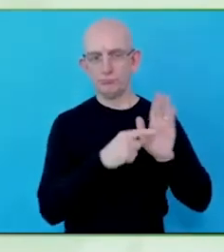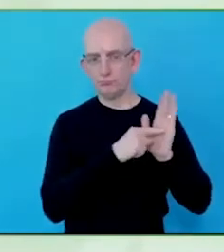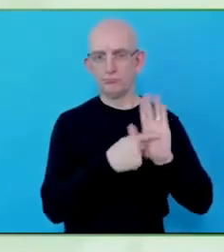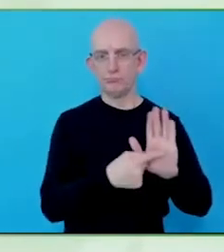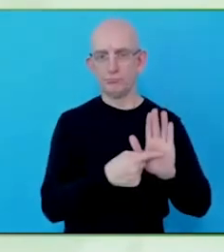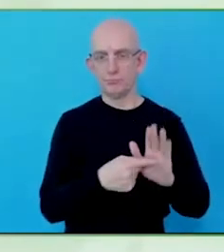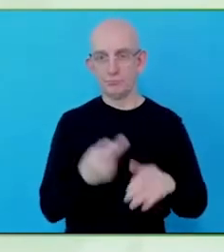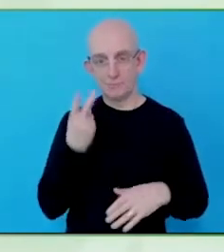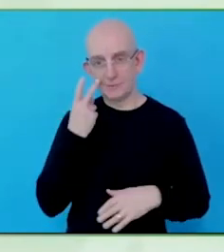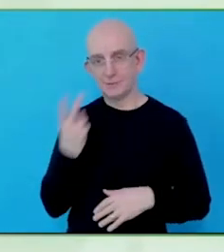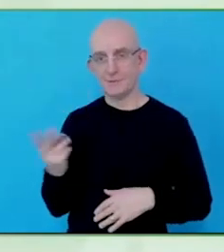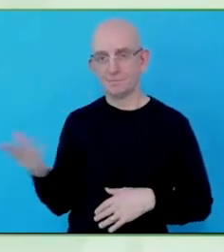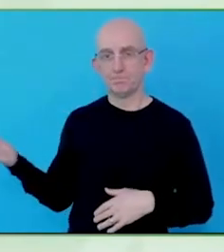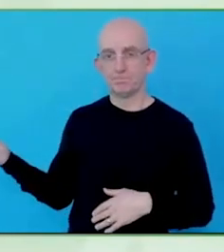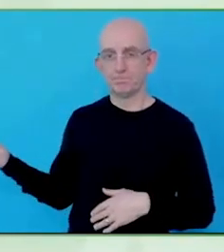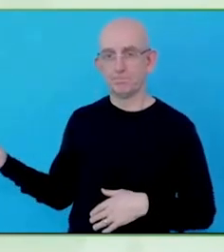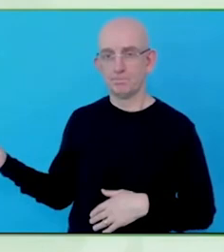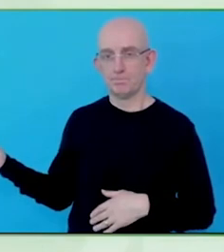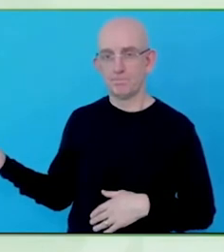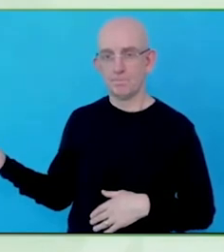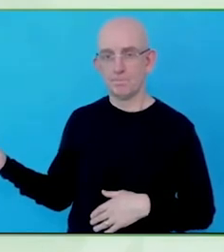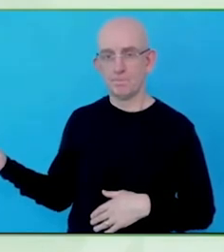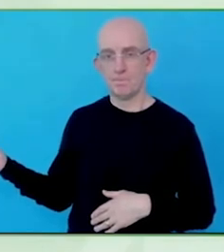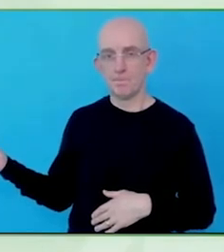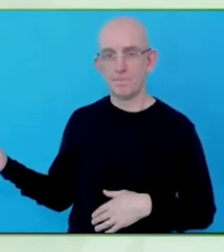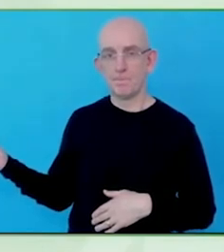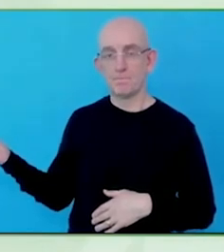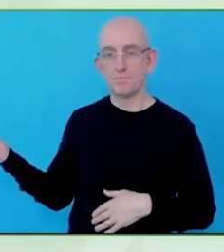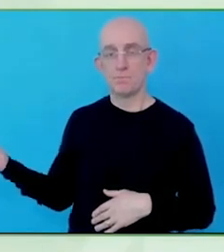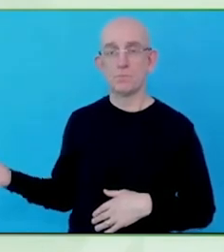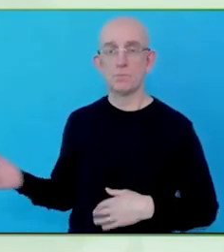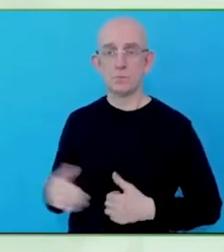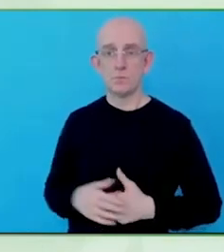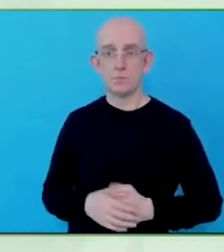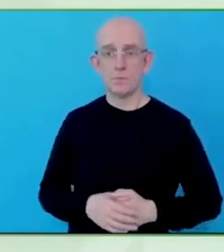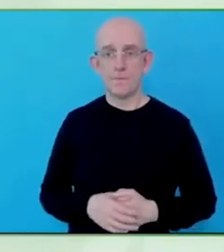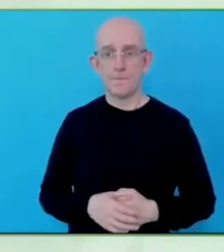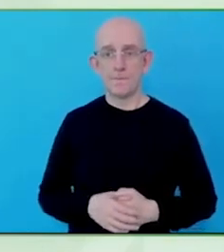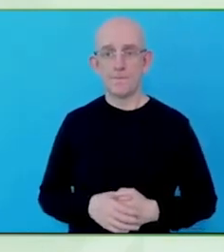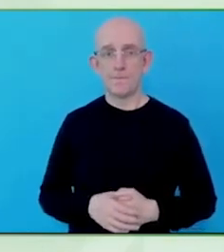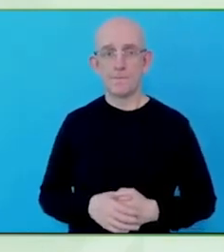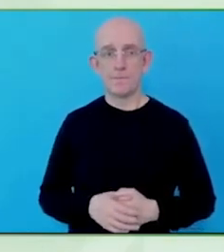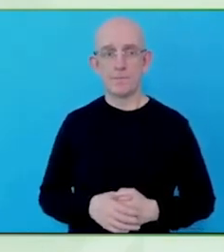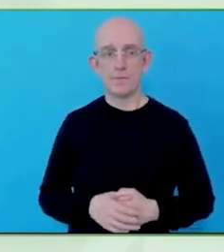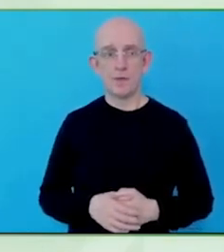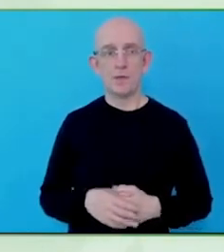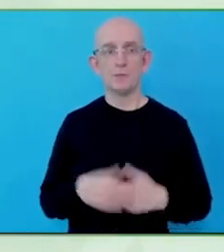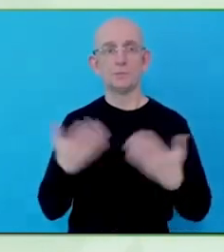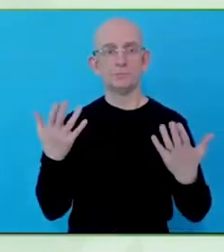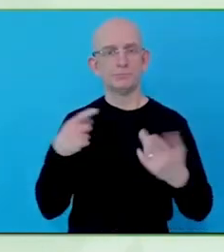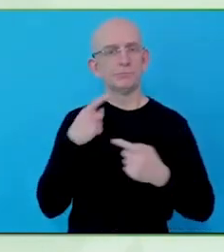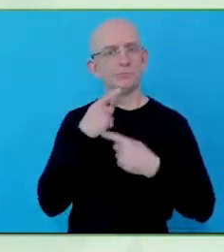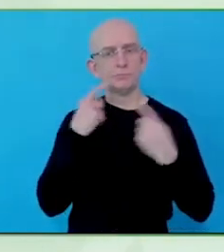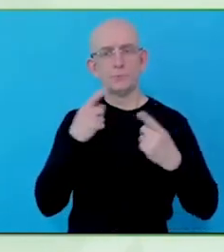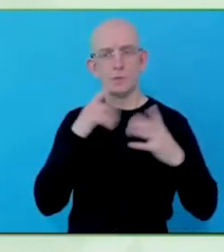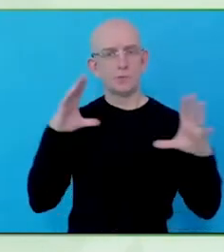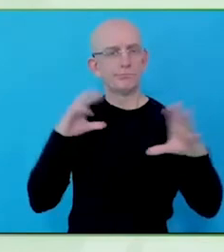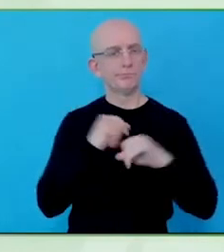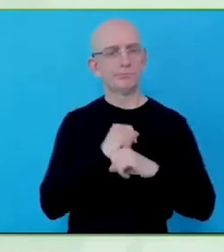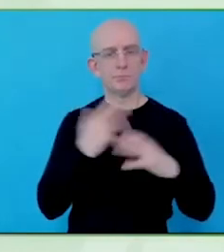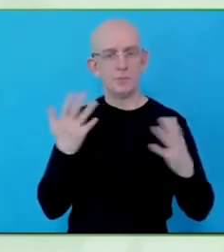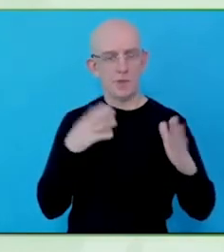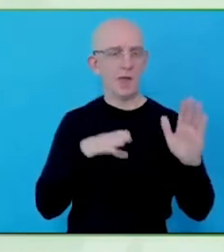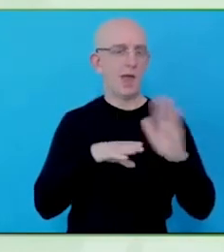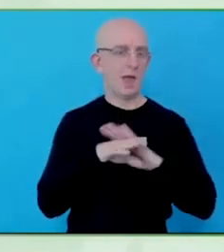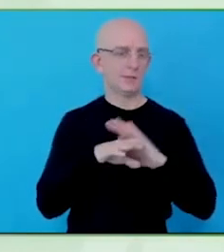accessibility in the web. What an important topic we always cover here in the Zero Project. So the web should be